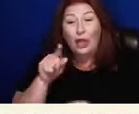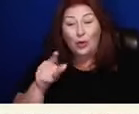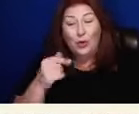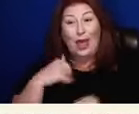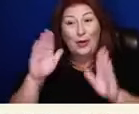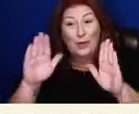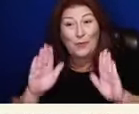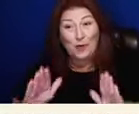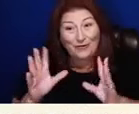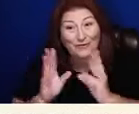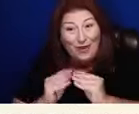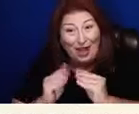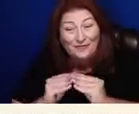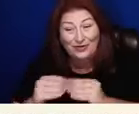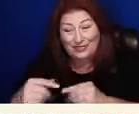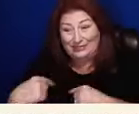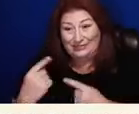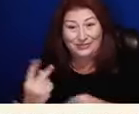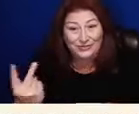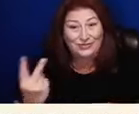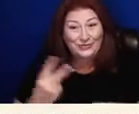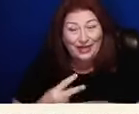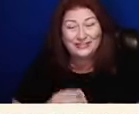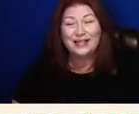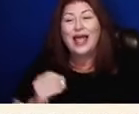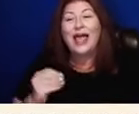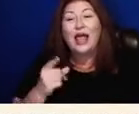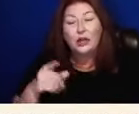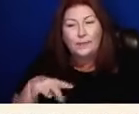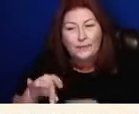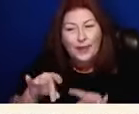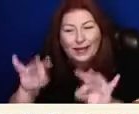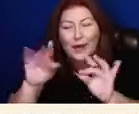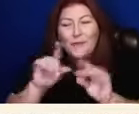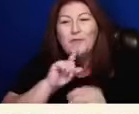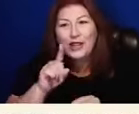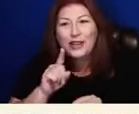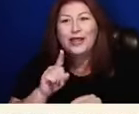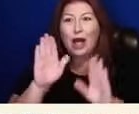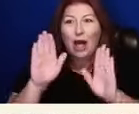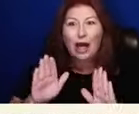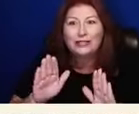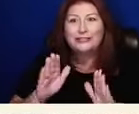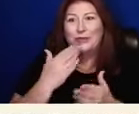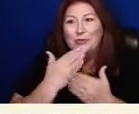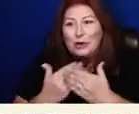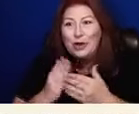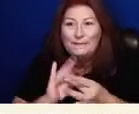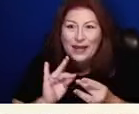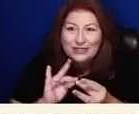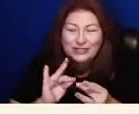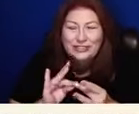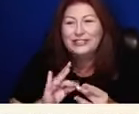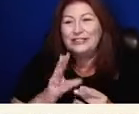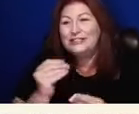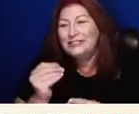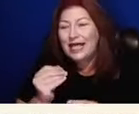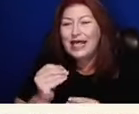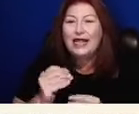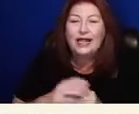wonderful conference over the last couple of days and that you picked up a lot of really awesome messages and tidbits and